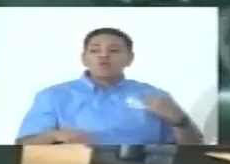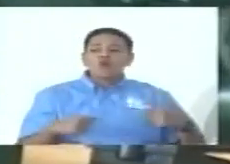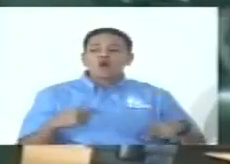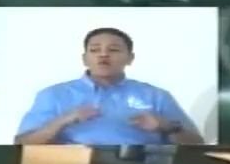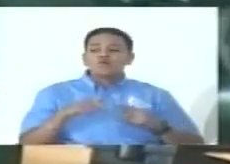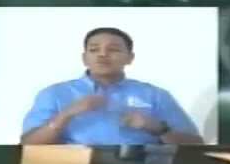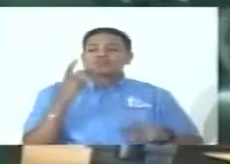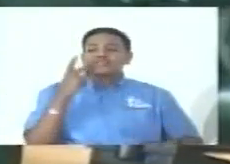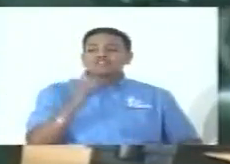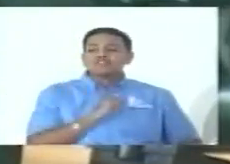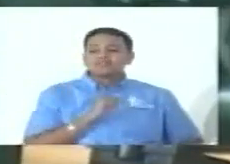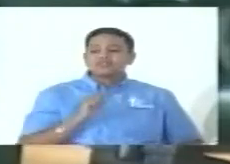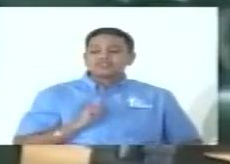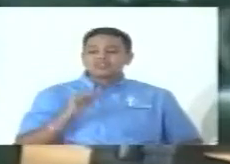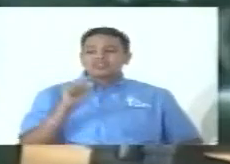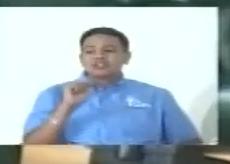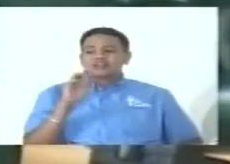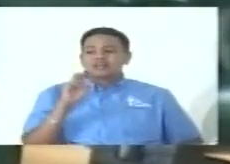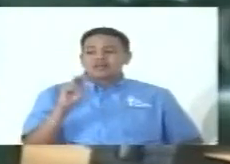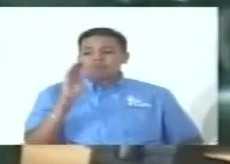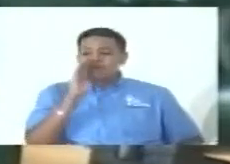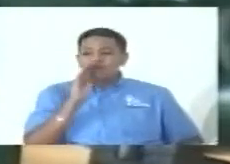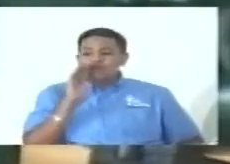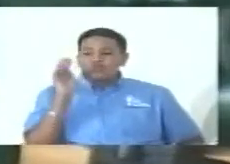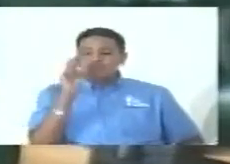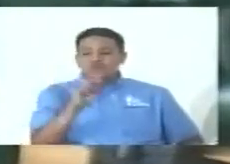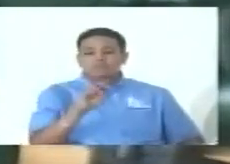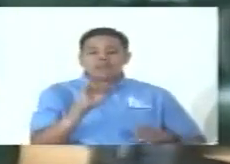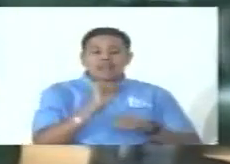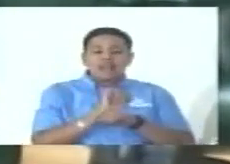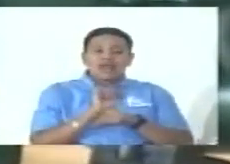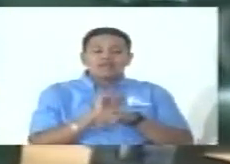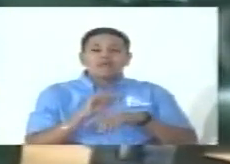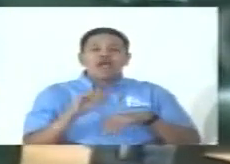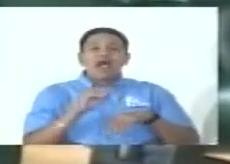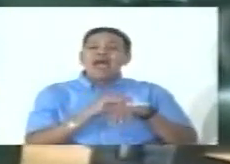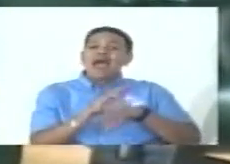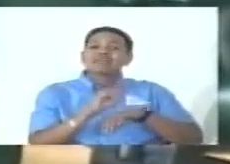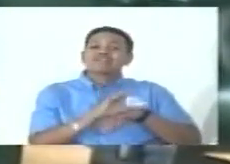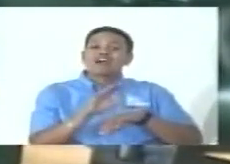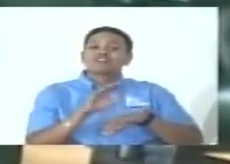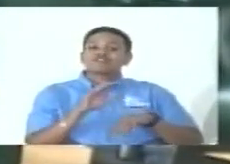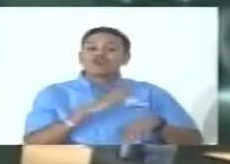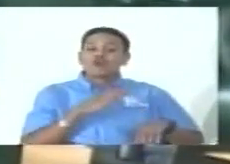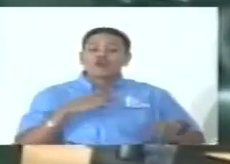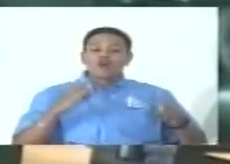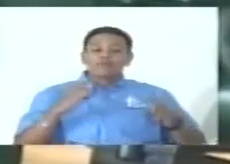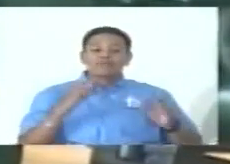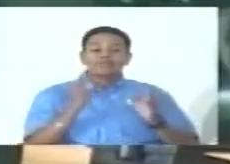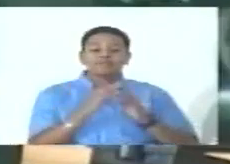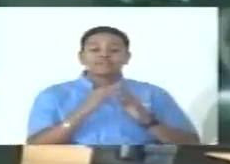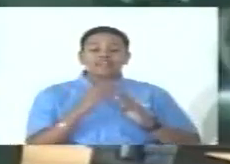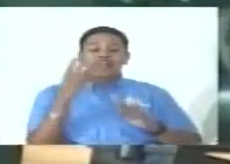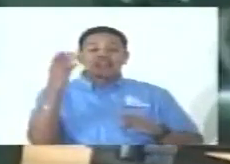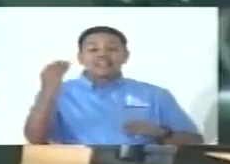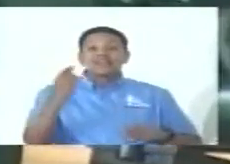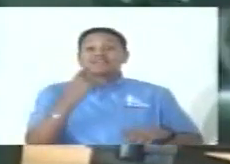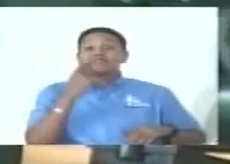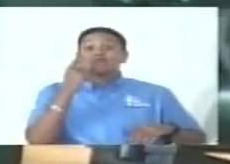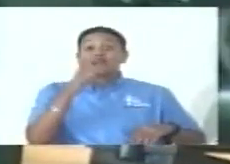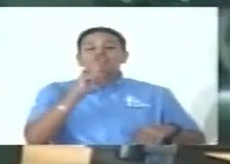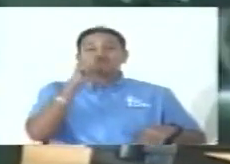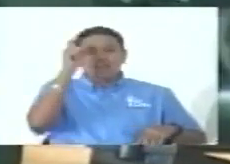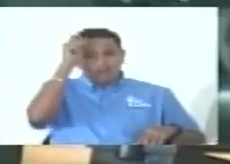Senator Lambert Brown coming into a Labor Advisory Committee meeting and leaving smiling, you can understand and